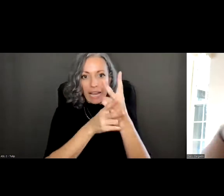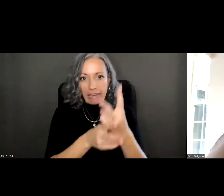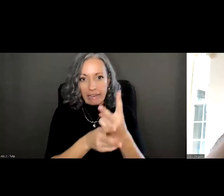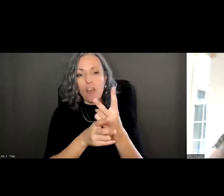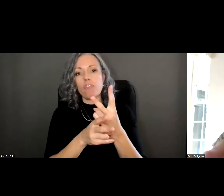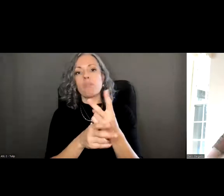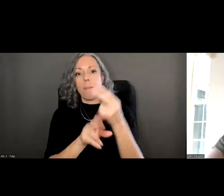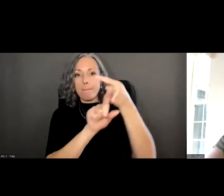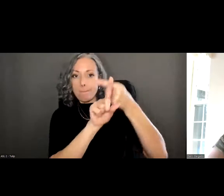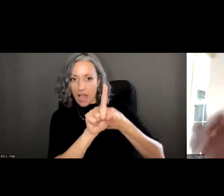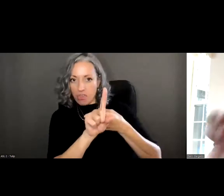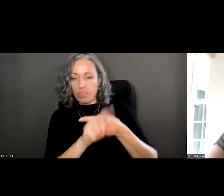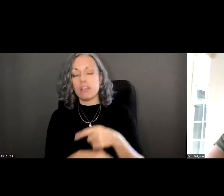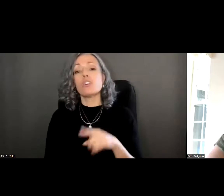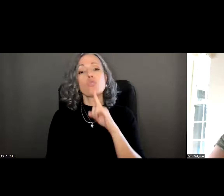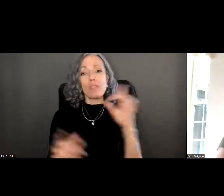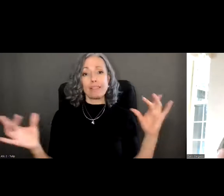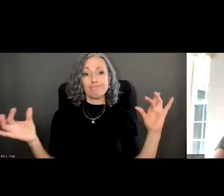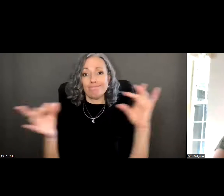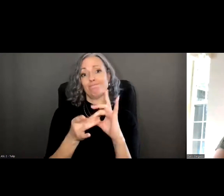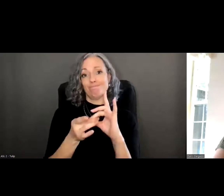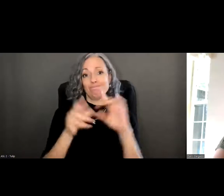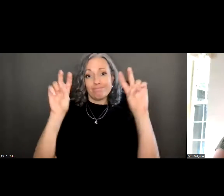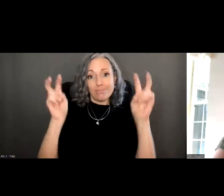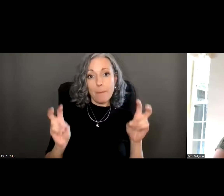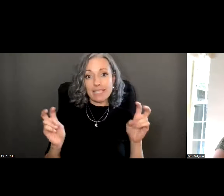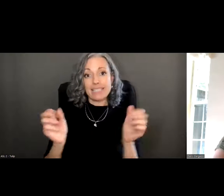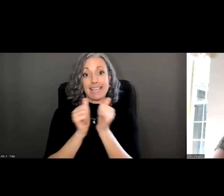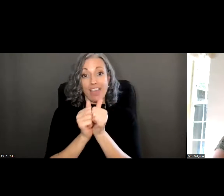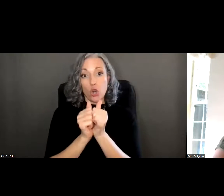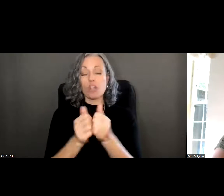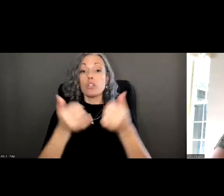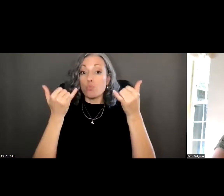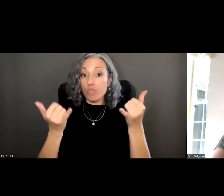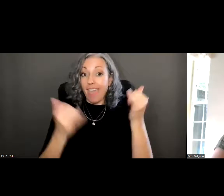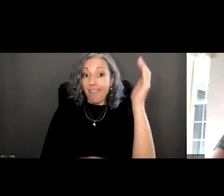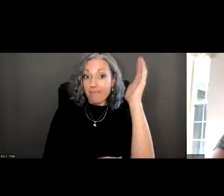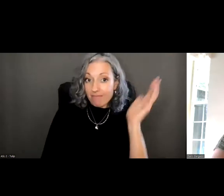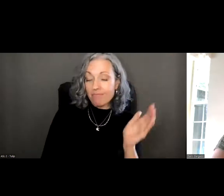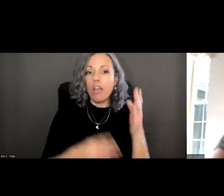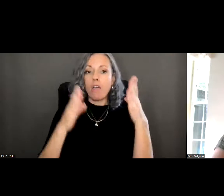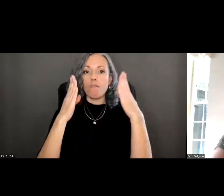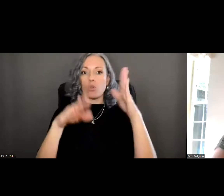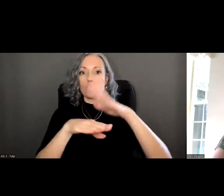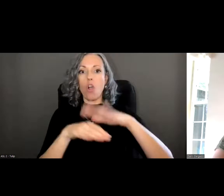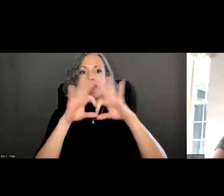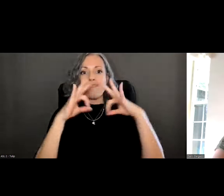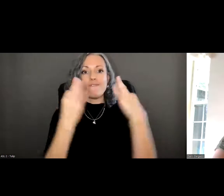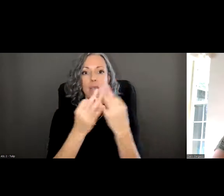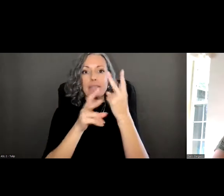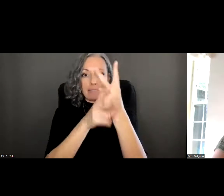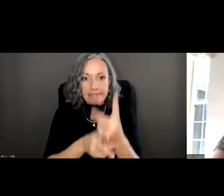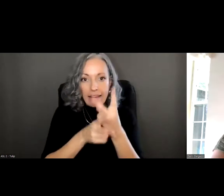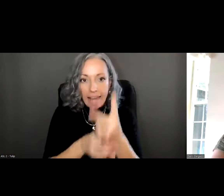committee here bridges both of those topics. And today's agenda with focusing on family caregivers